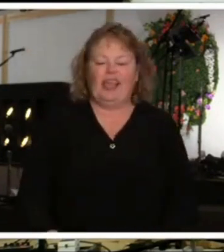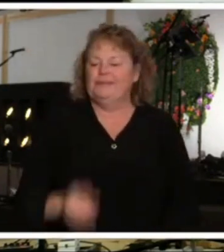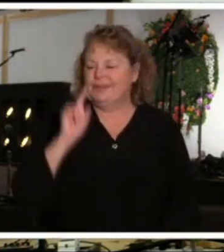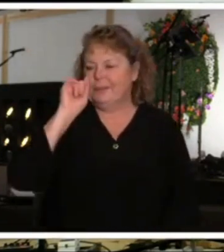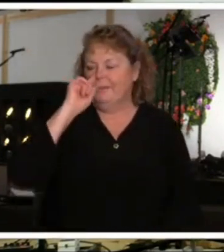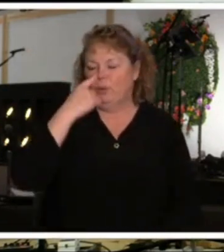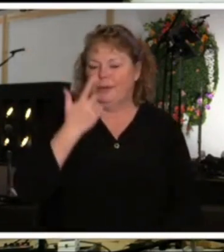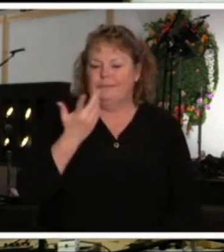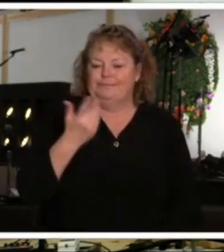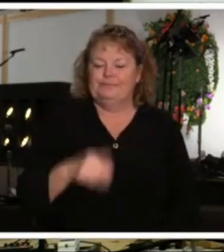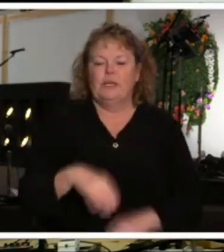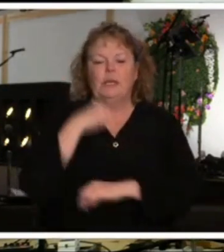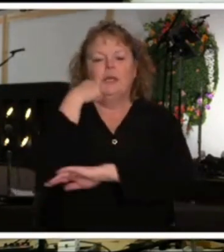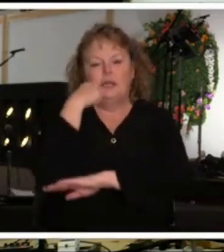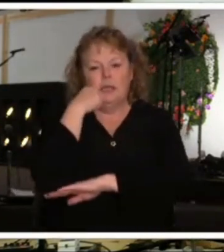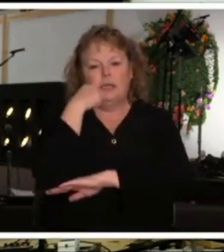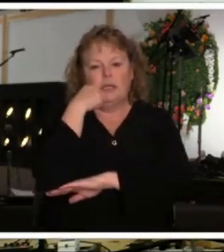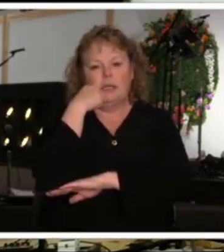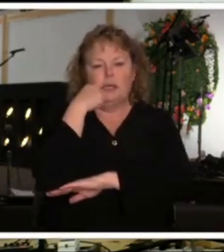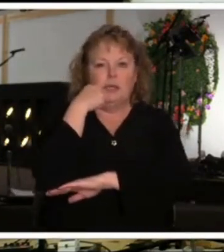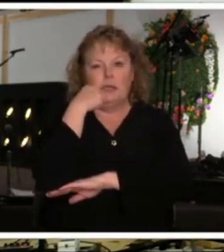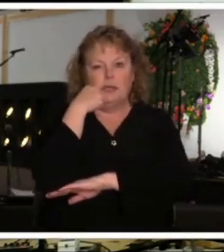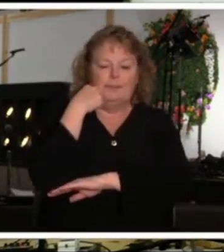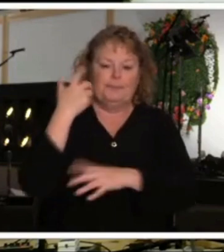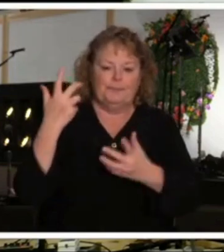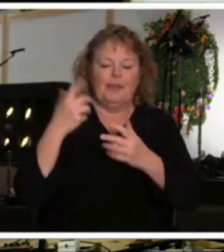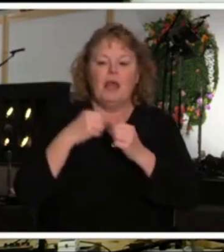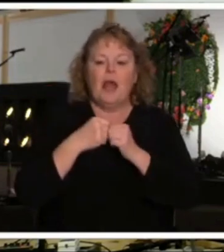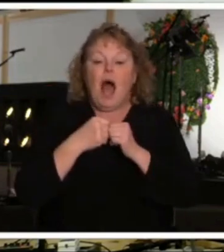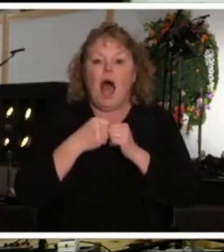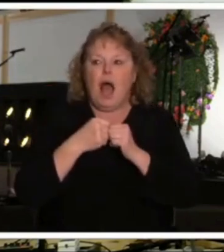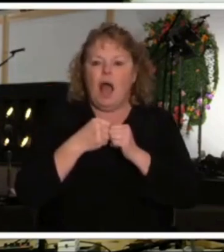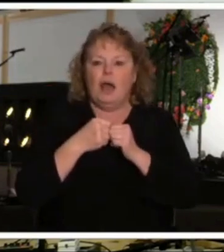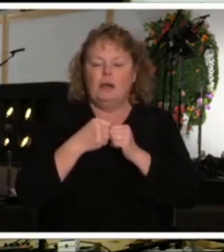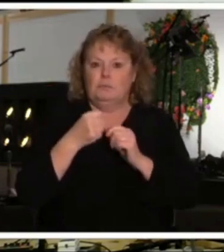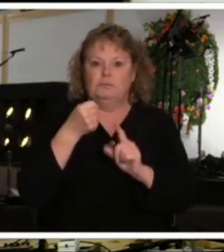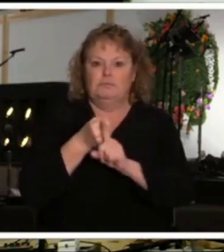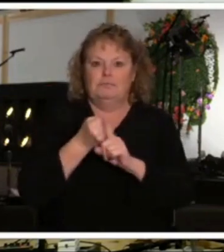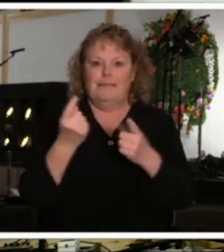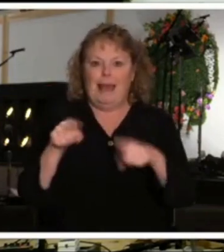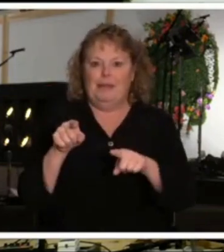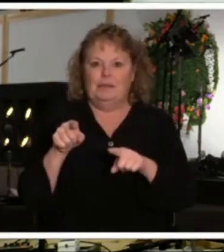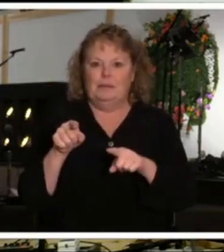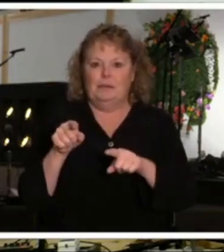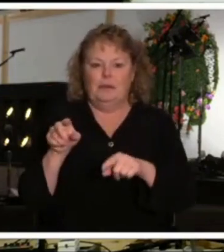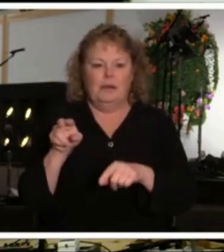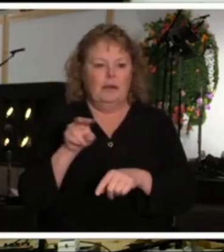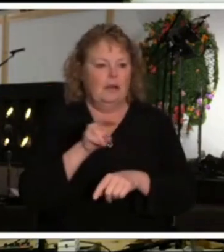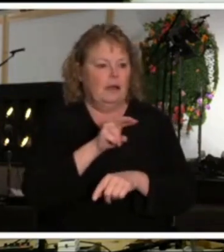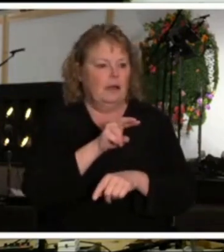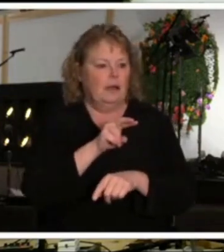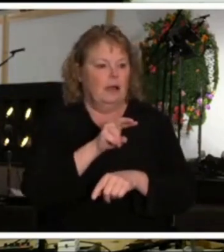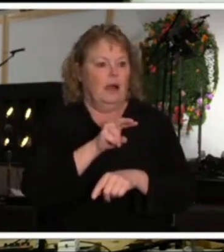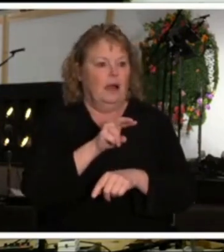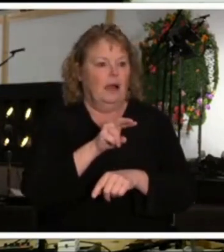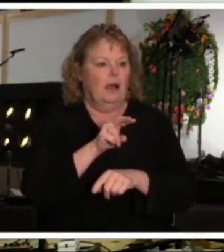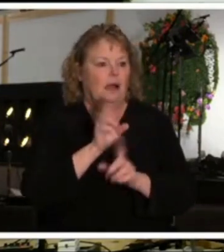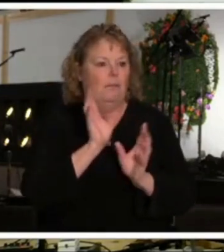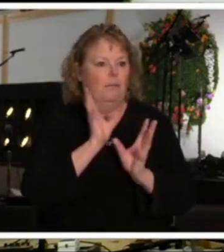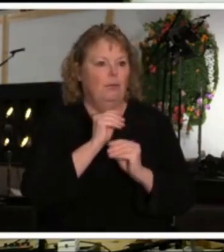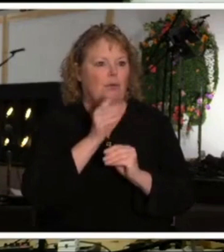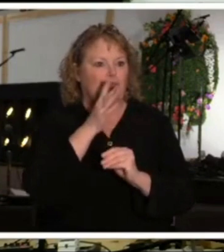like, why did I come with him? But lo and behold, there was this angel of light in the back